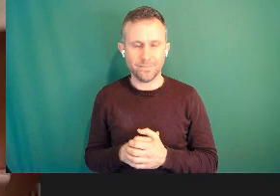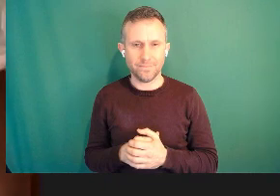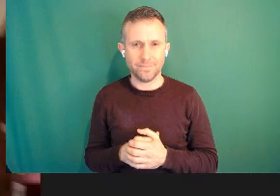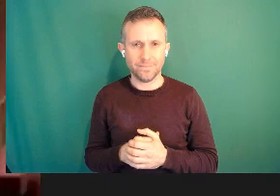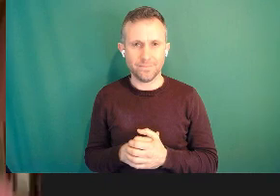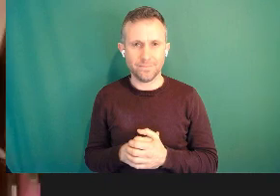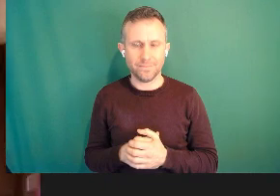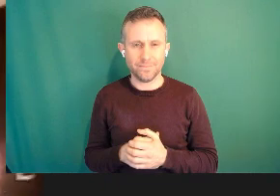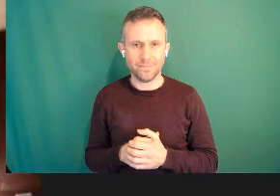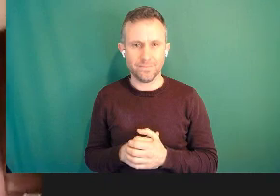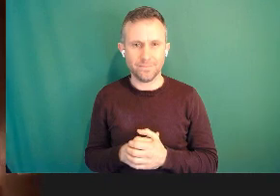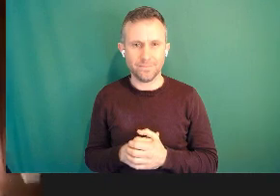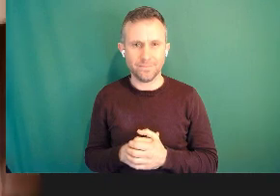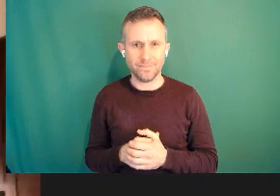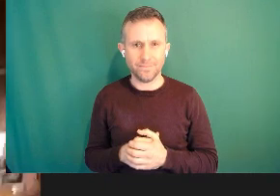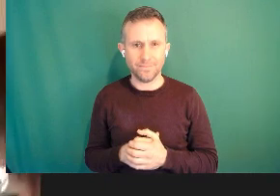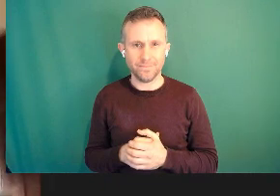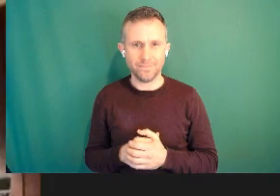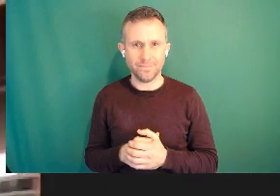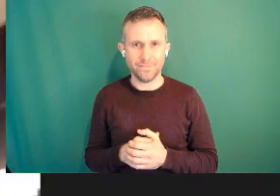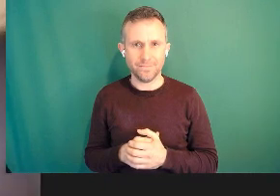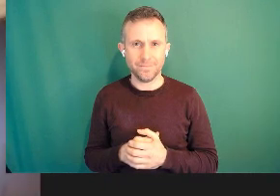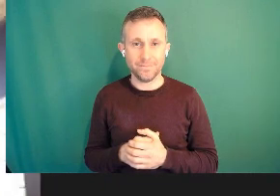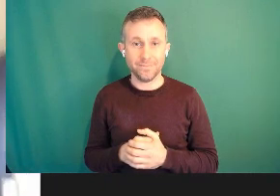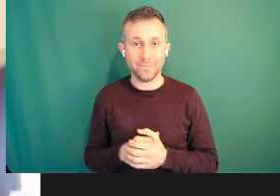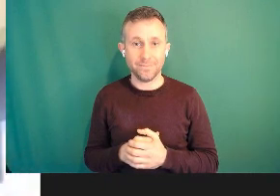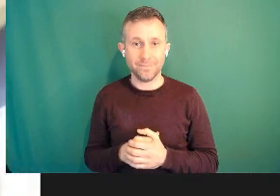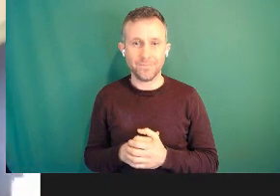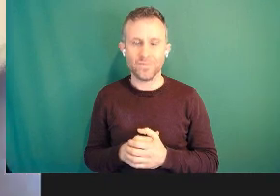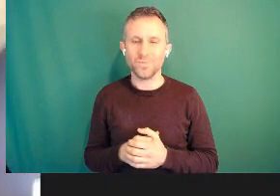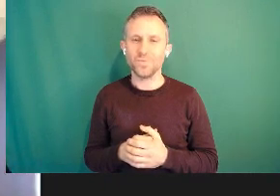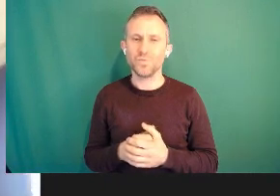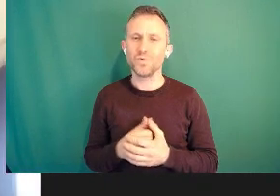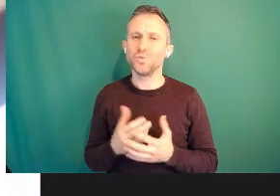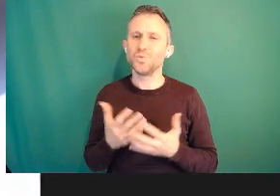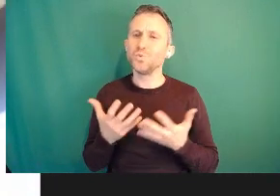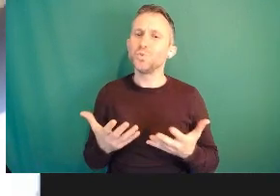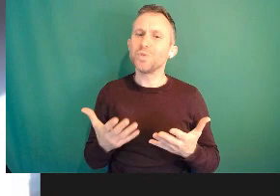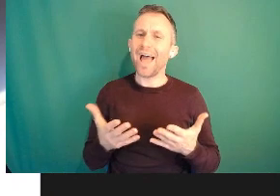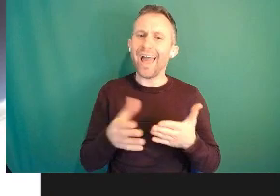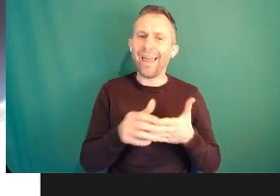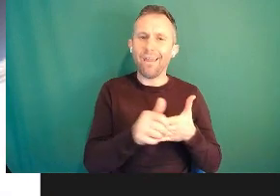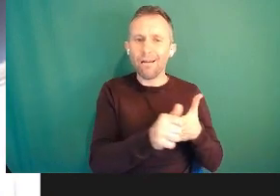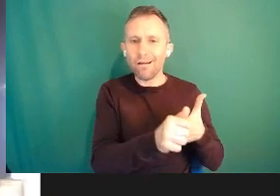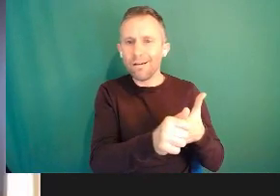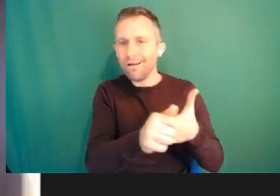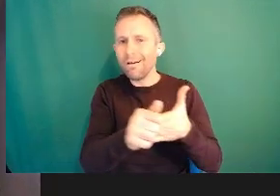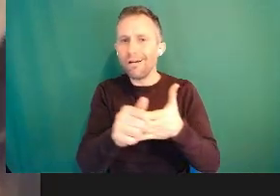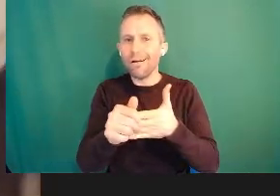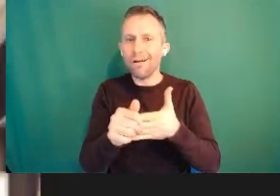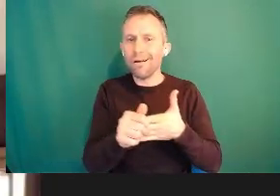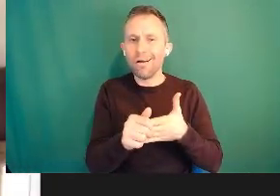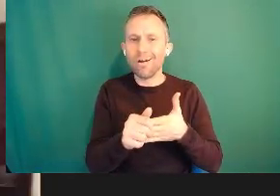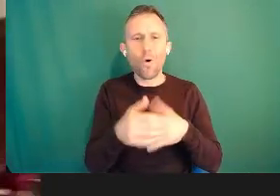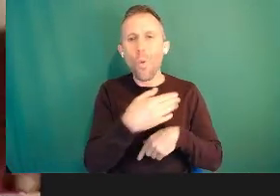Today I'm just showing you kind of our principal rooms. We do nooks and crannies tours. They're kind of